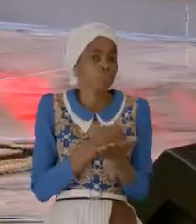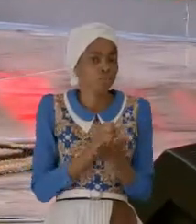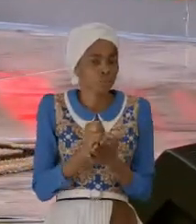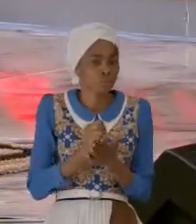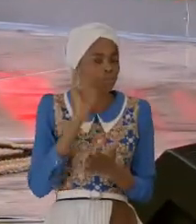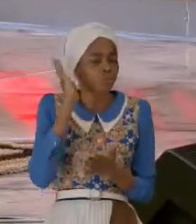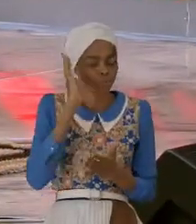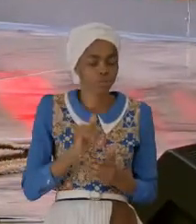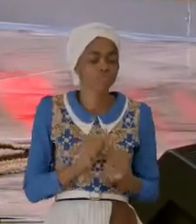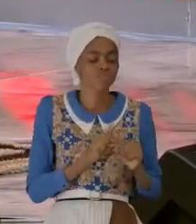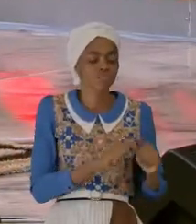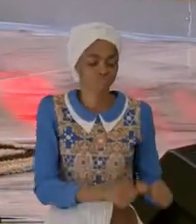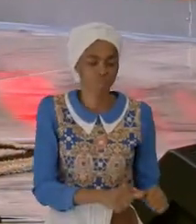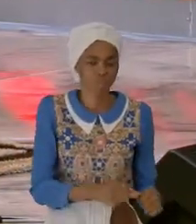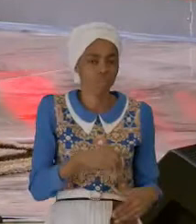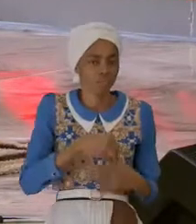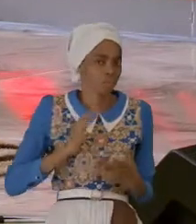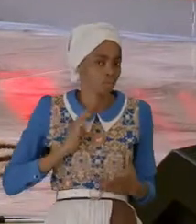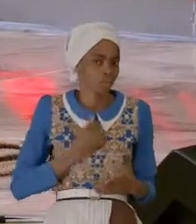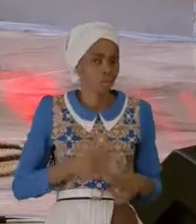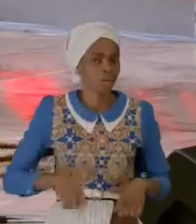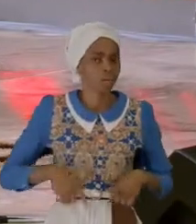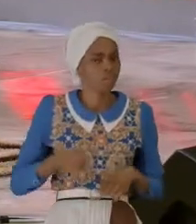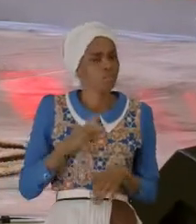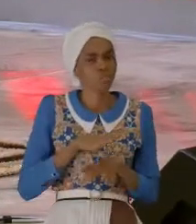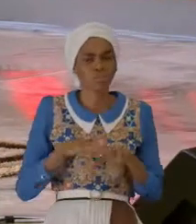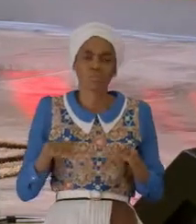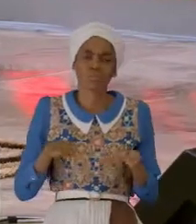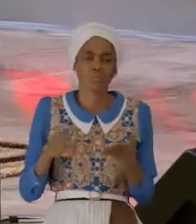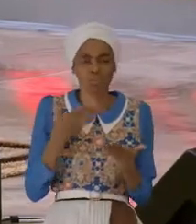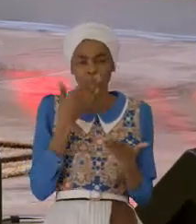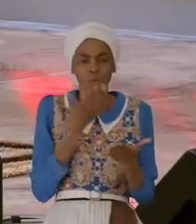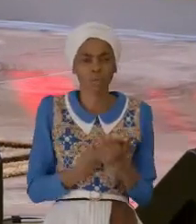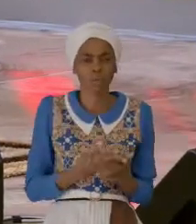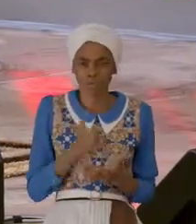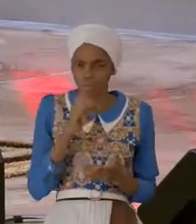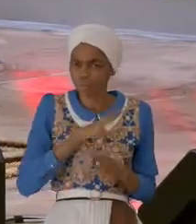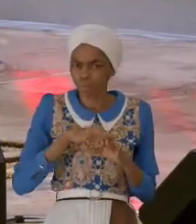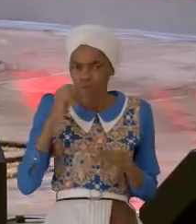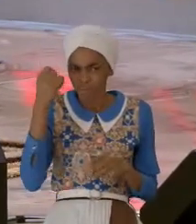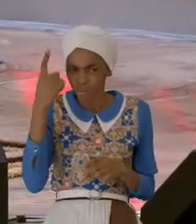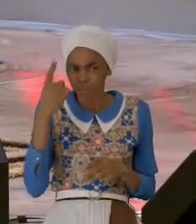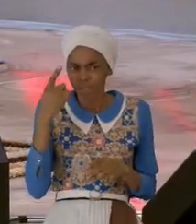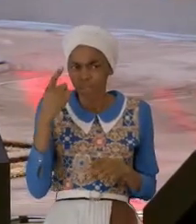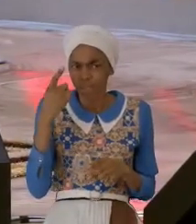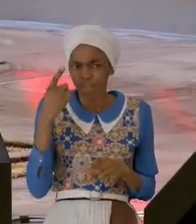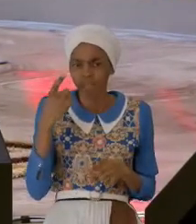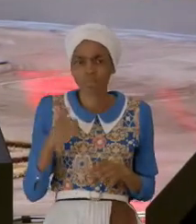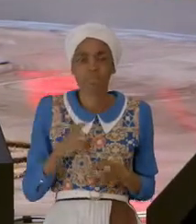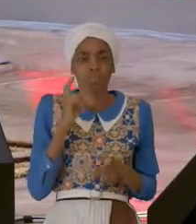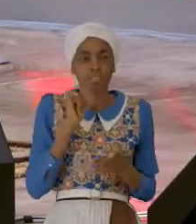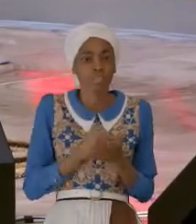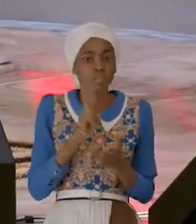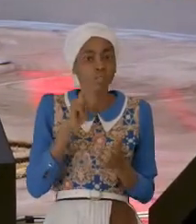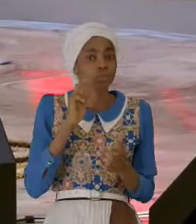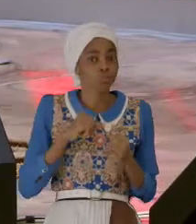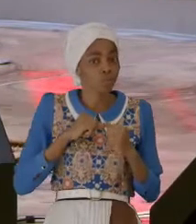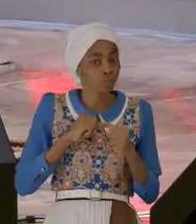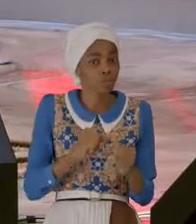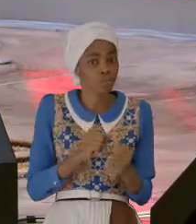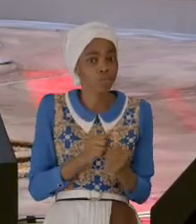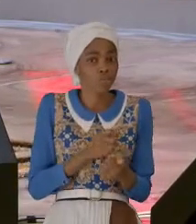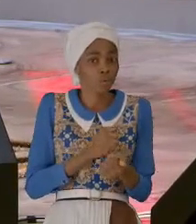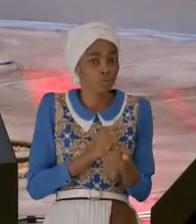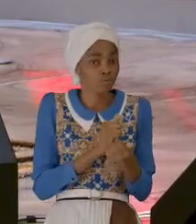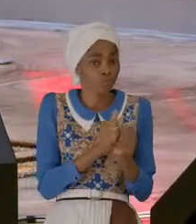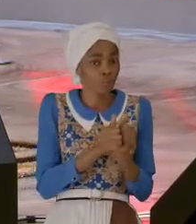in our lives he did run well don't you understand you must keep on running running well